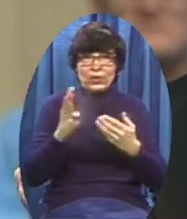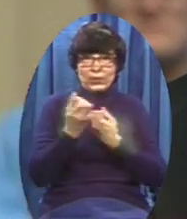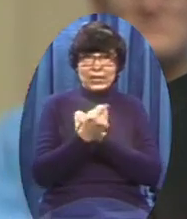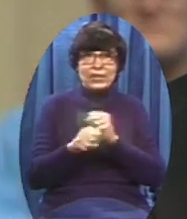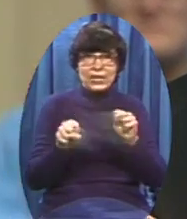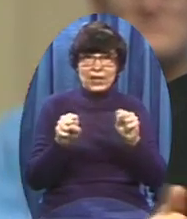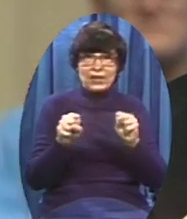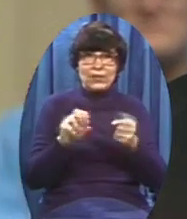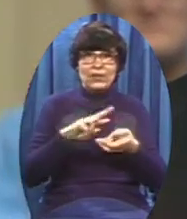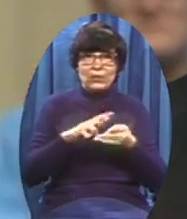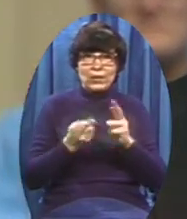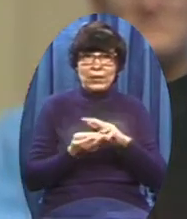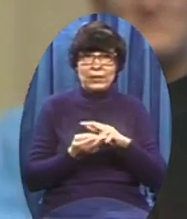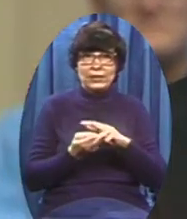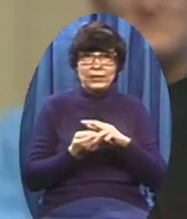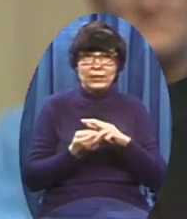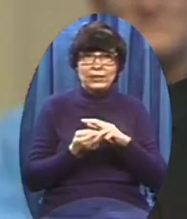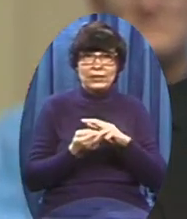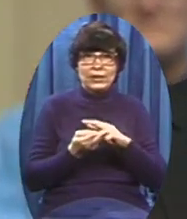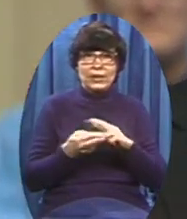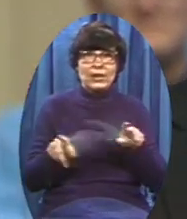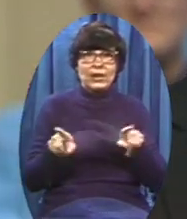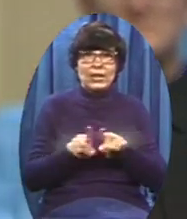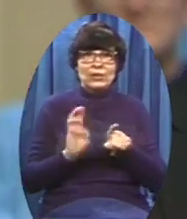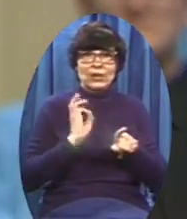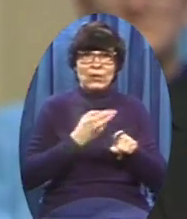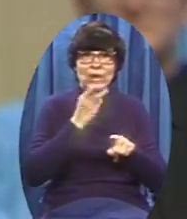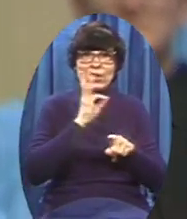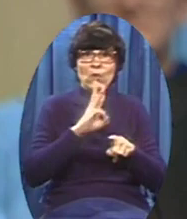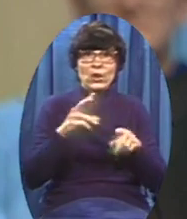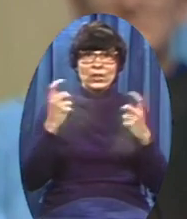cross died for us.